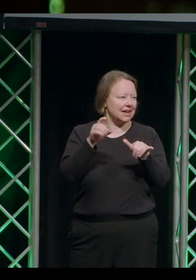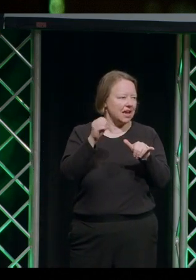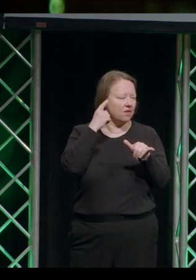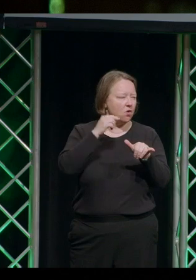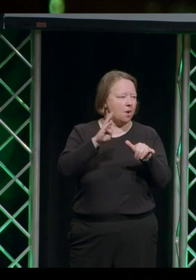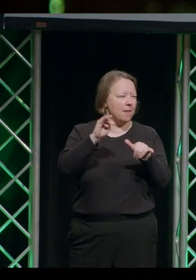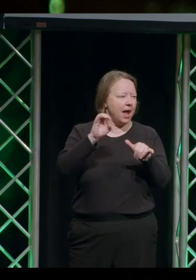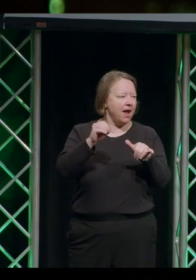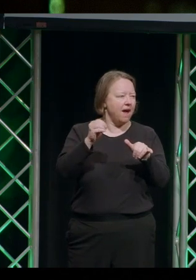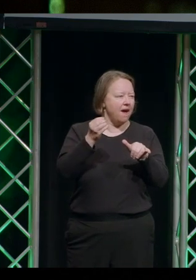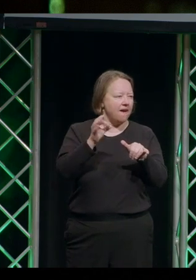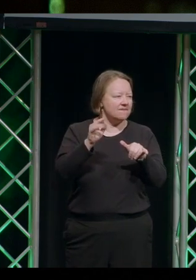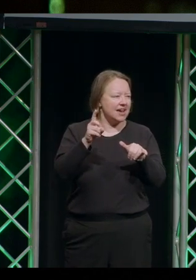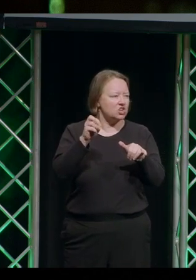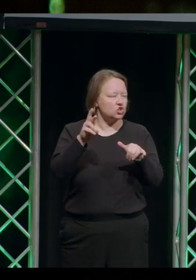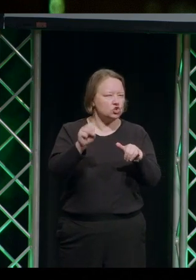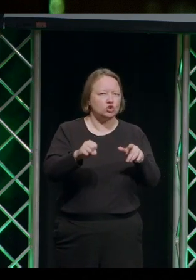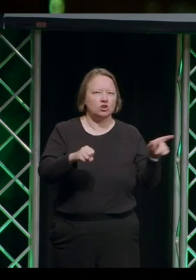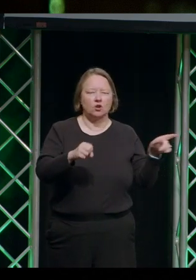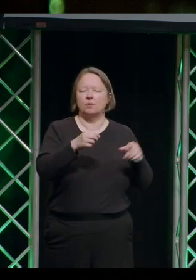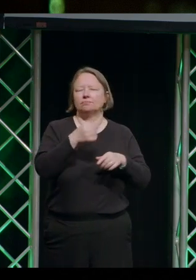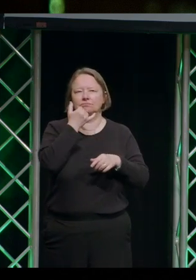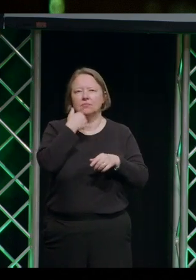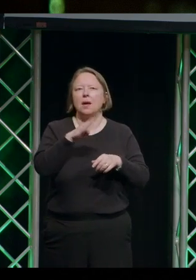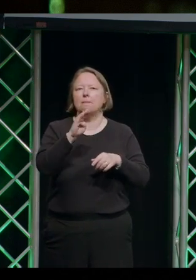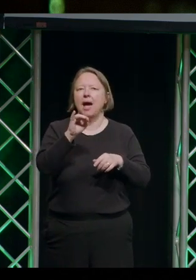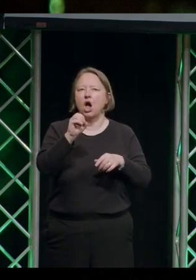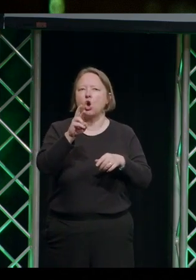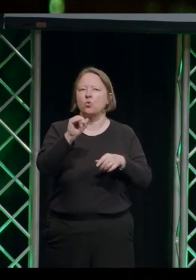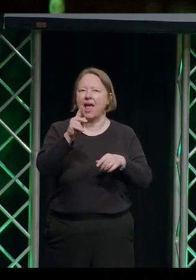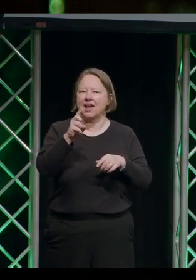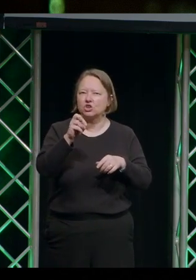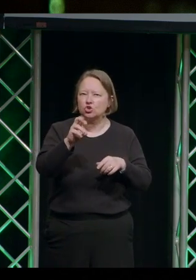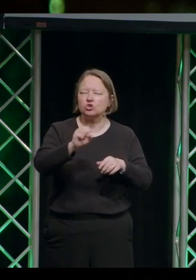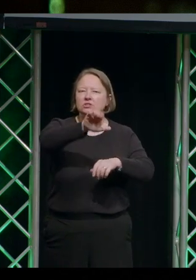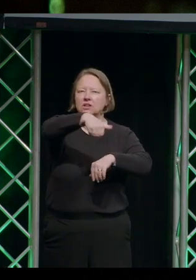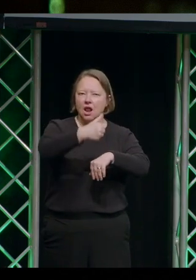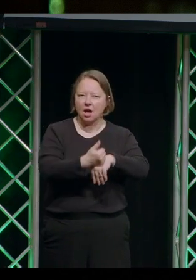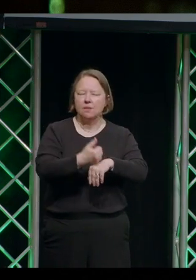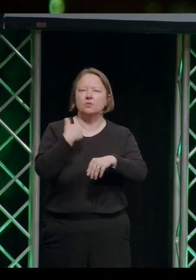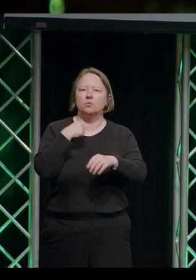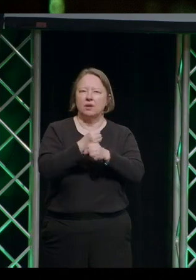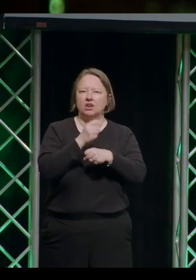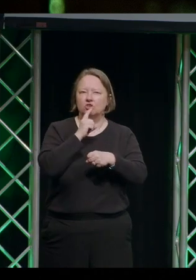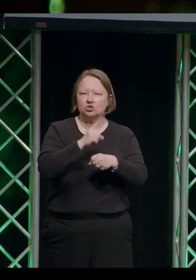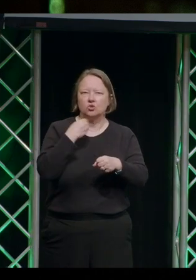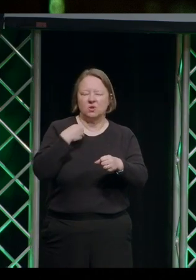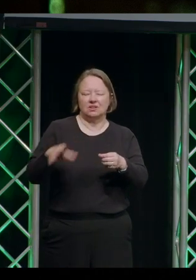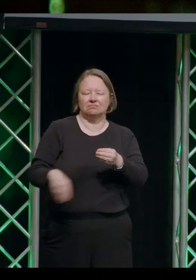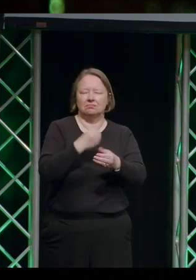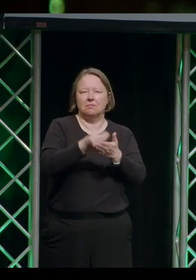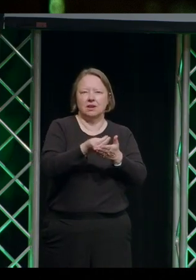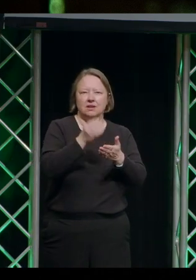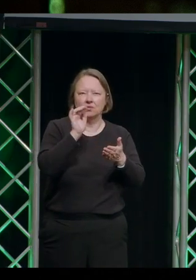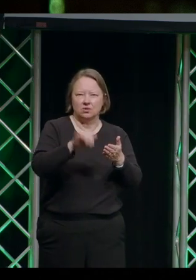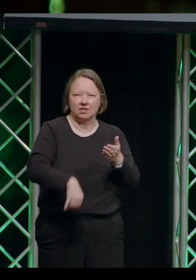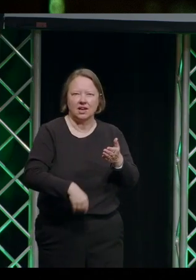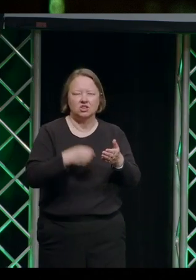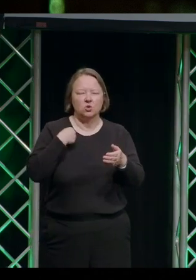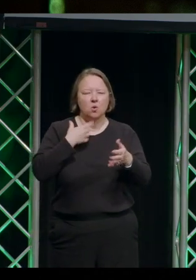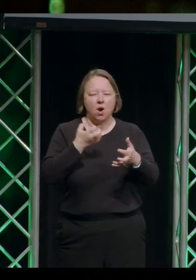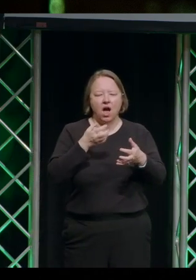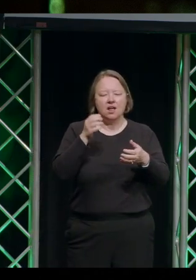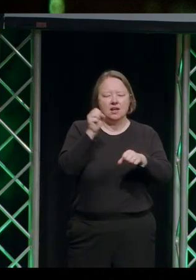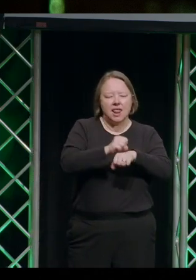have. Lovely. So the bioreactors were put in place to ensure that we can autonomize production. So we were reducing labor costs.